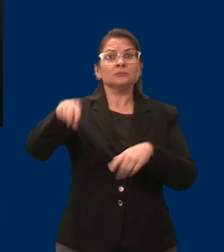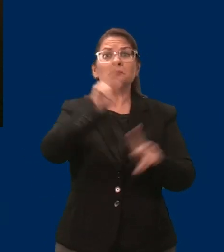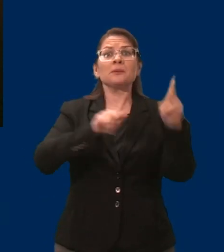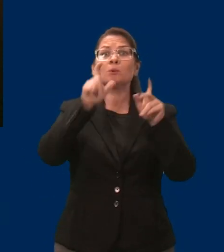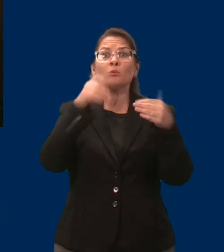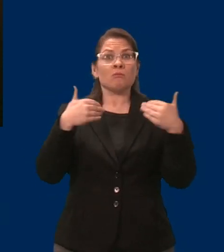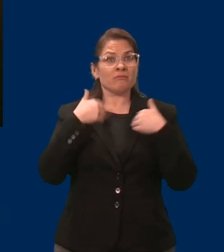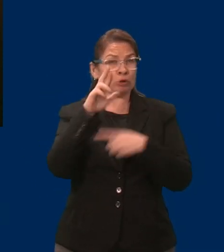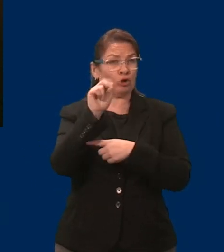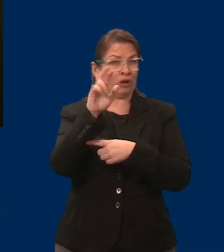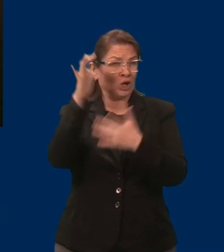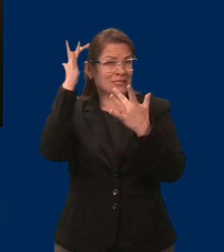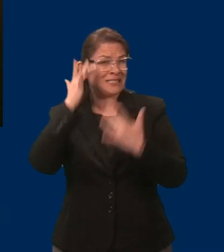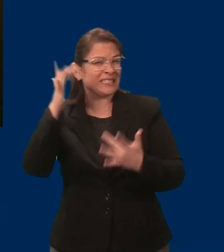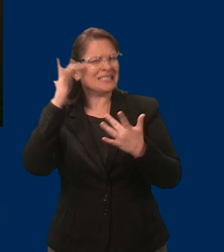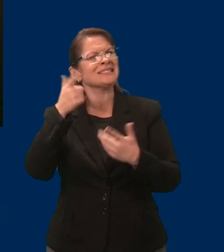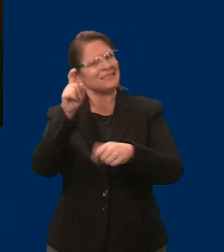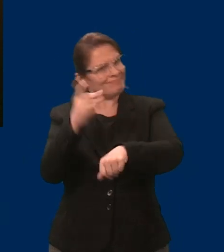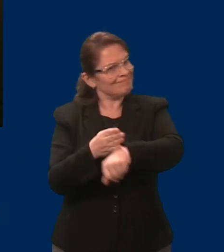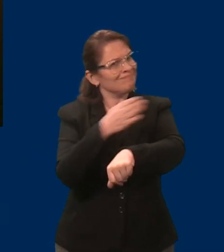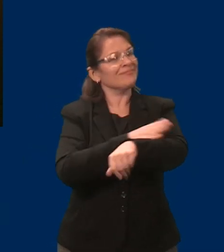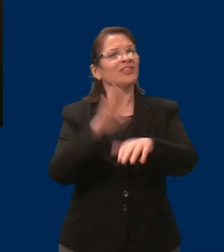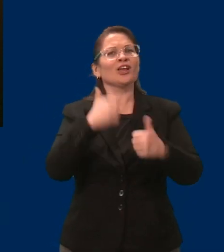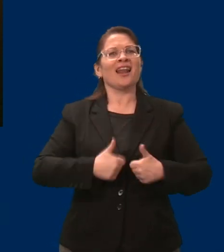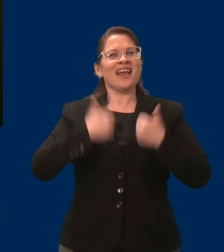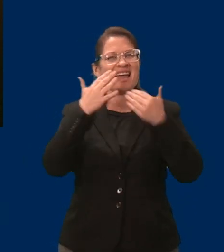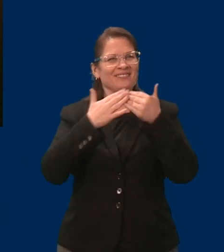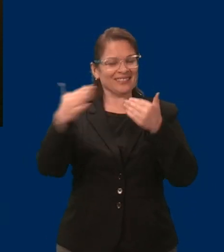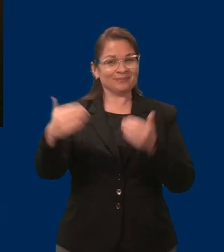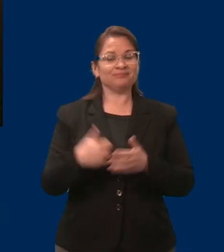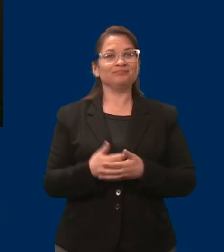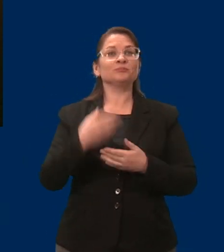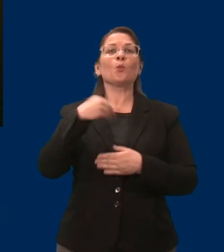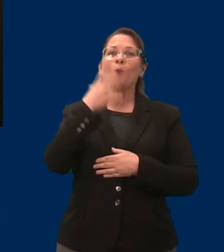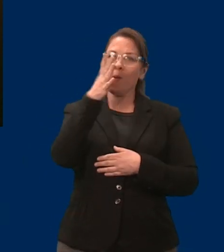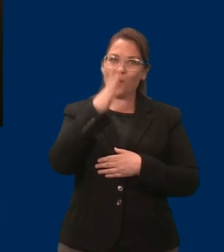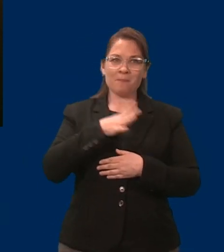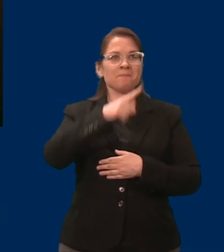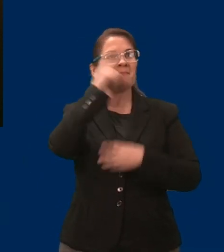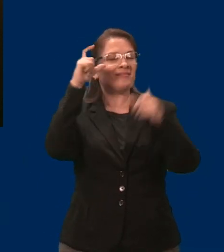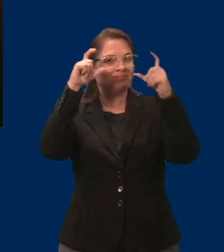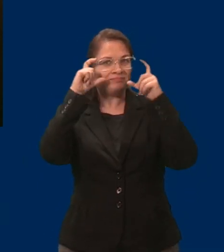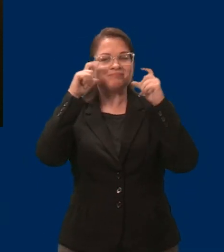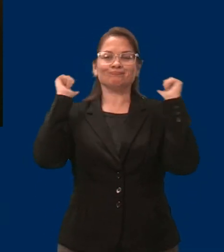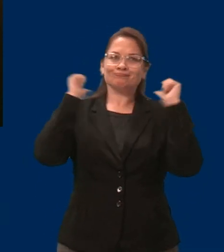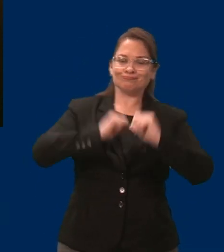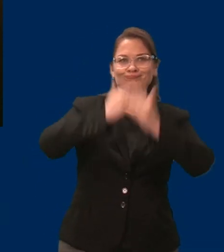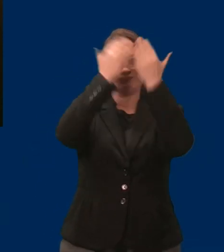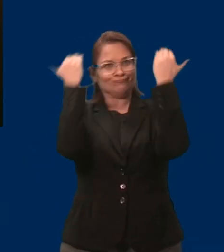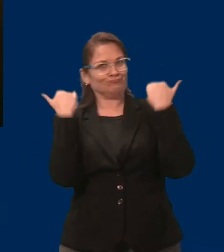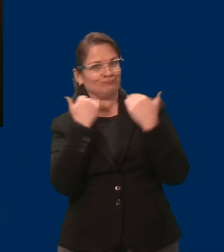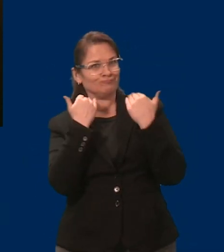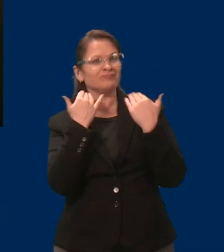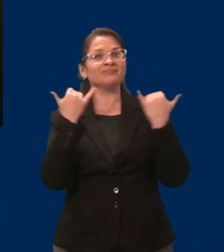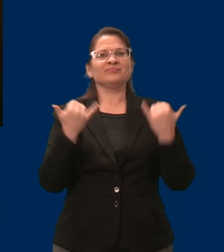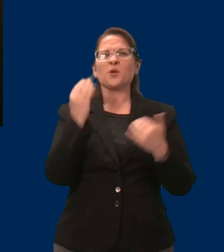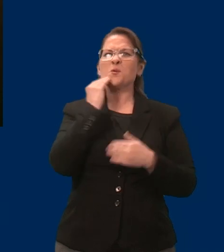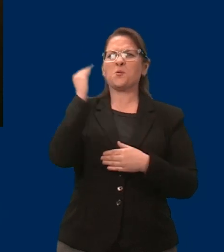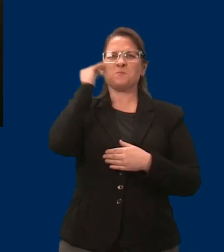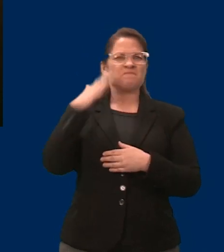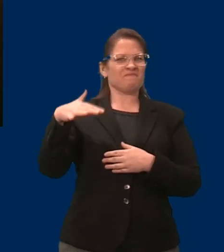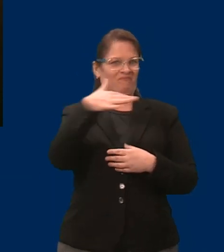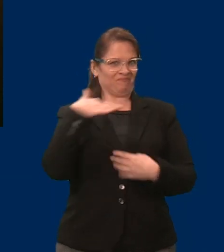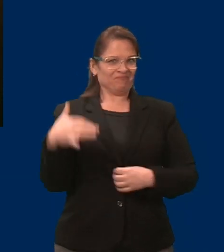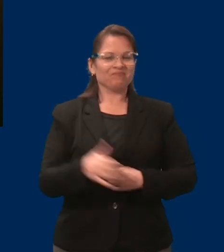and glasses. I'm wearing a black suit, silver necklace, and I am cozily officing out of my home today.